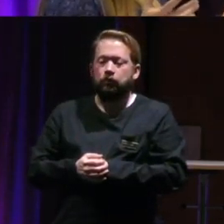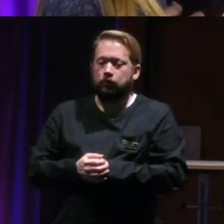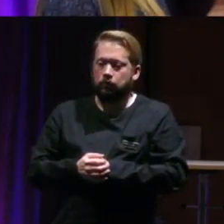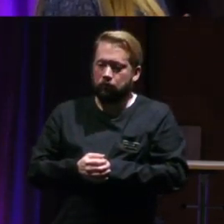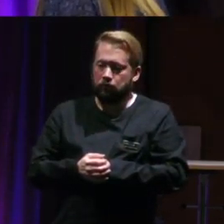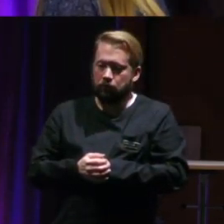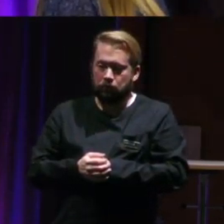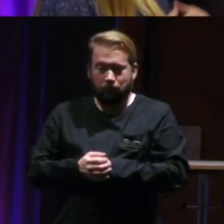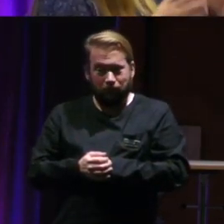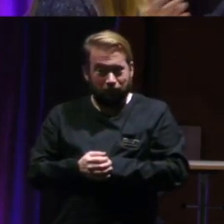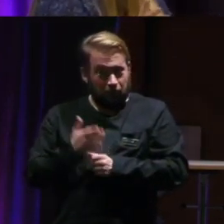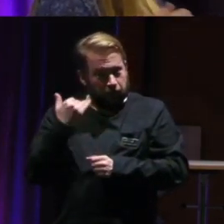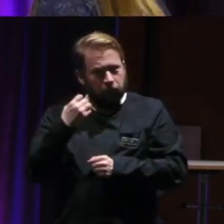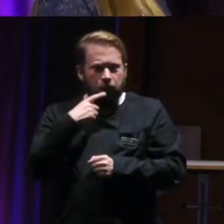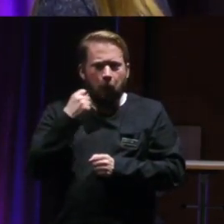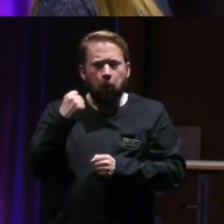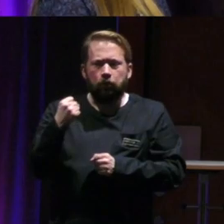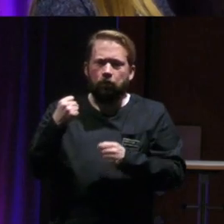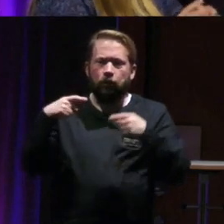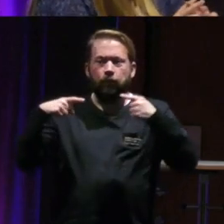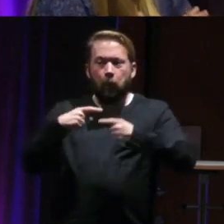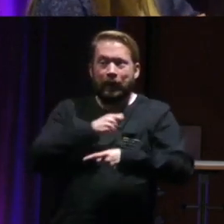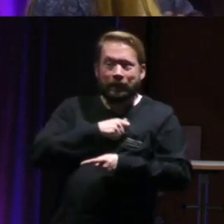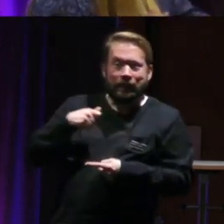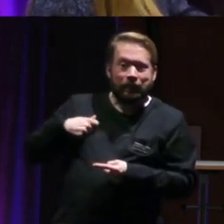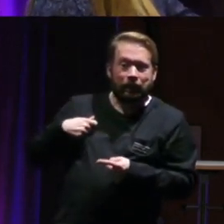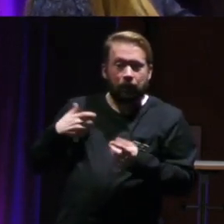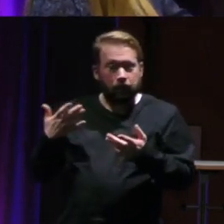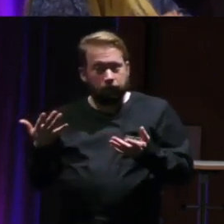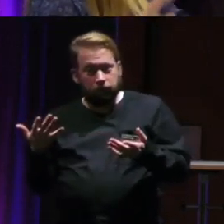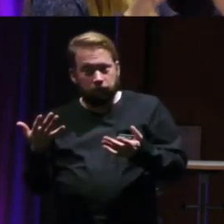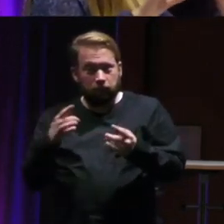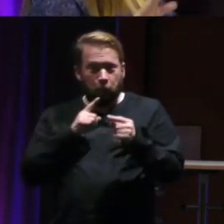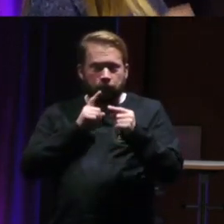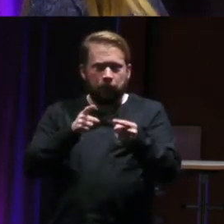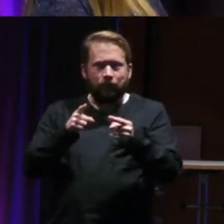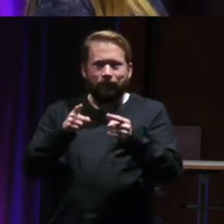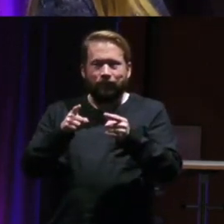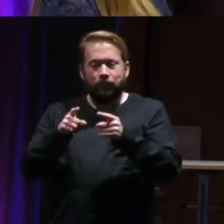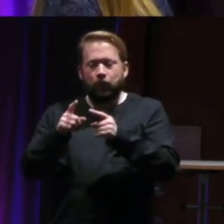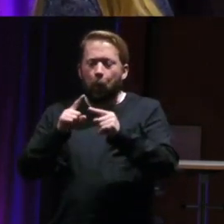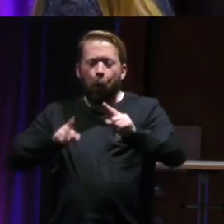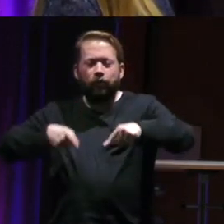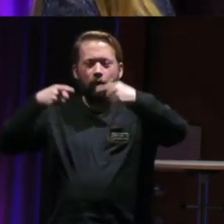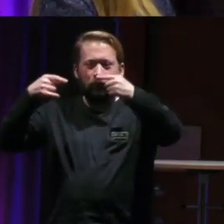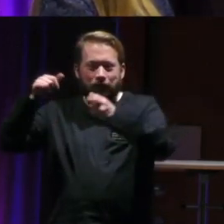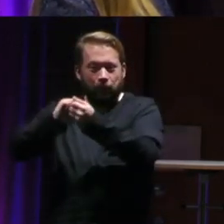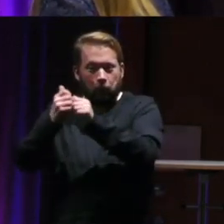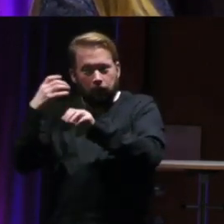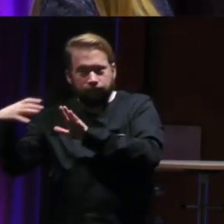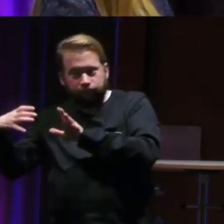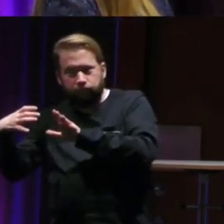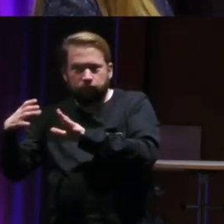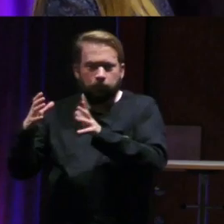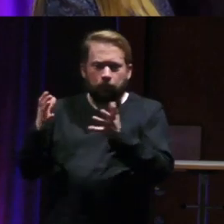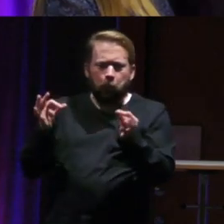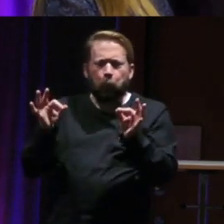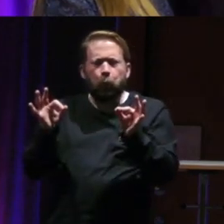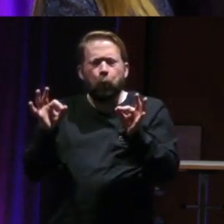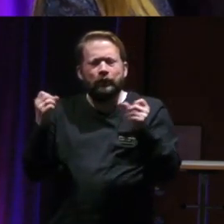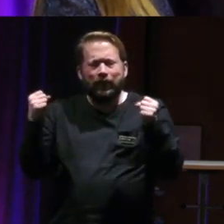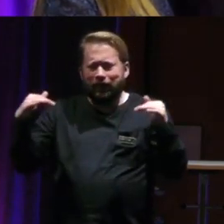threatening to the Putin regime, or has that been scattered as well? Are they? I mean, how strong